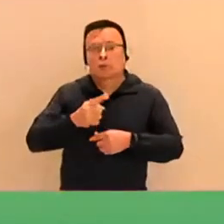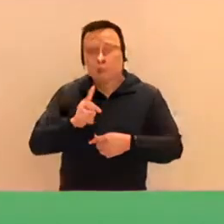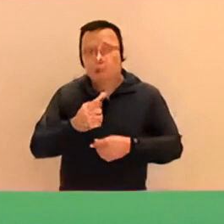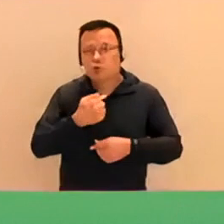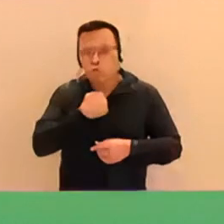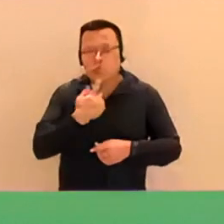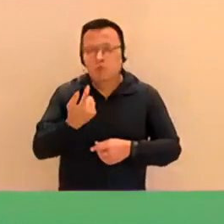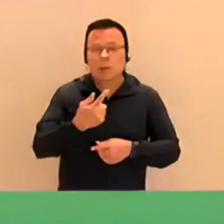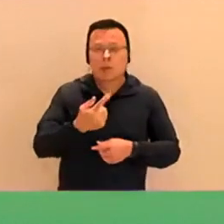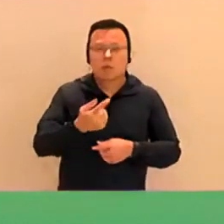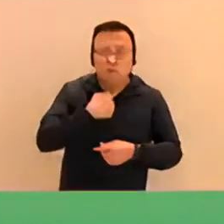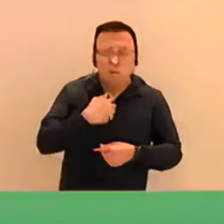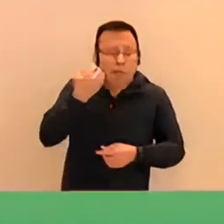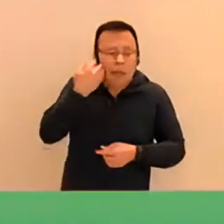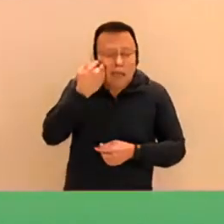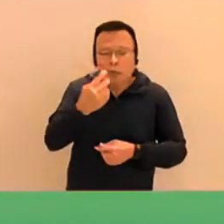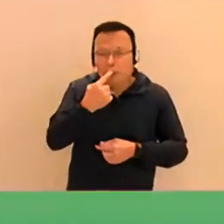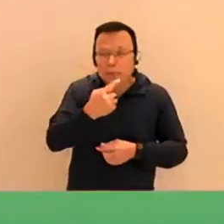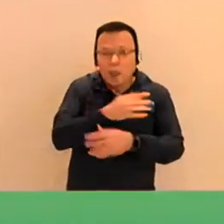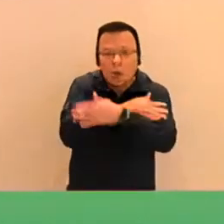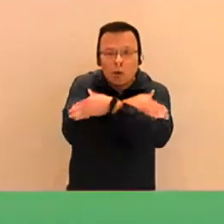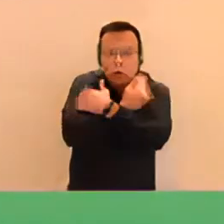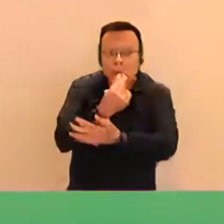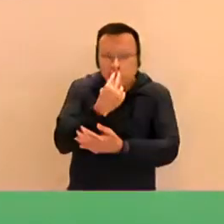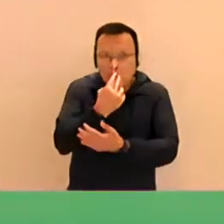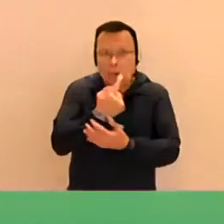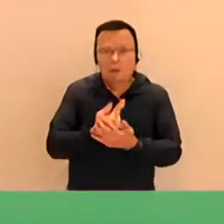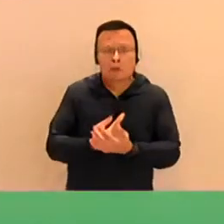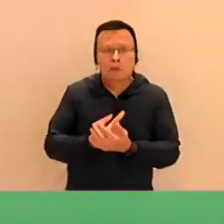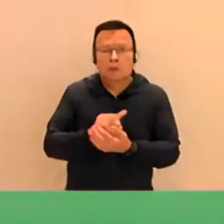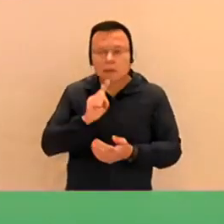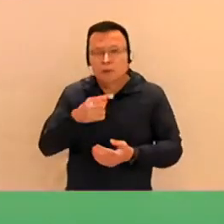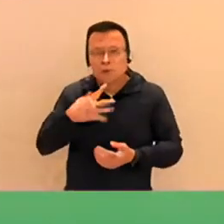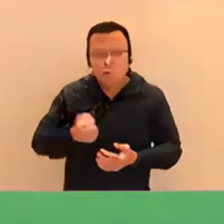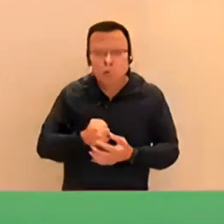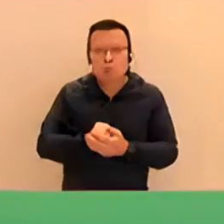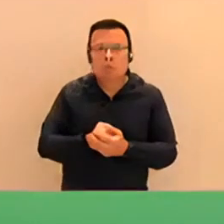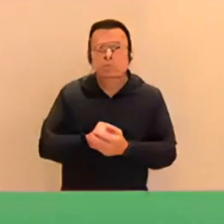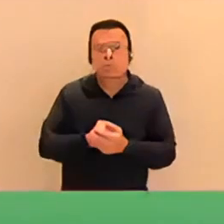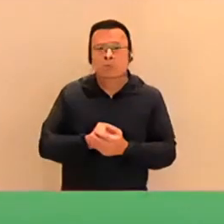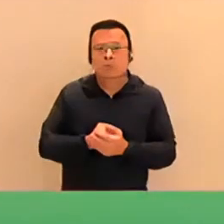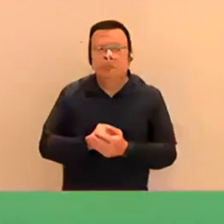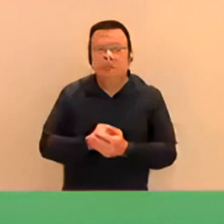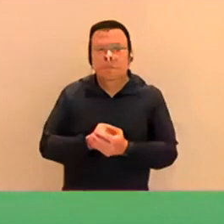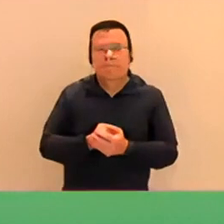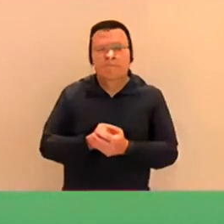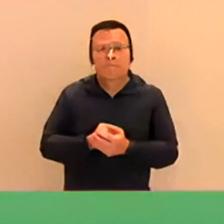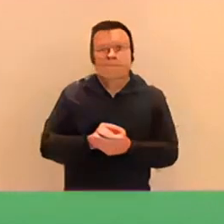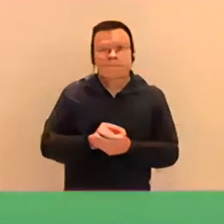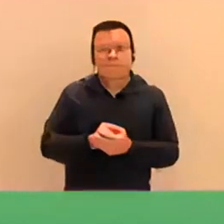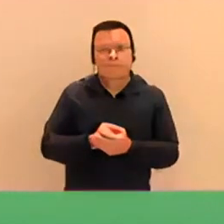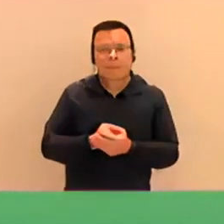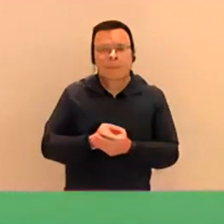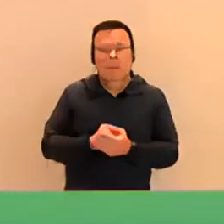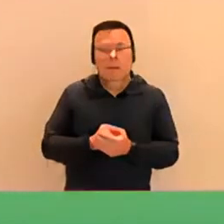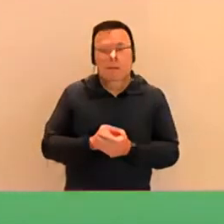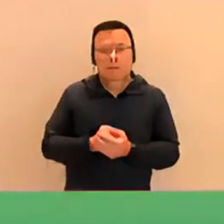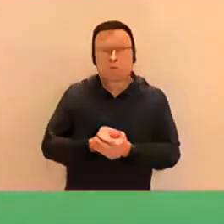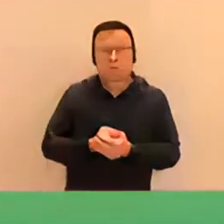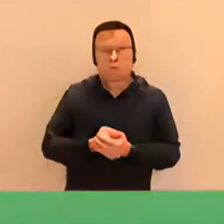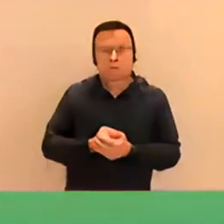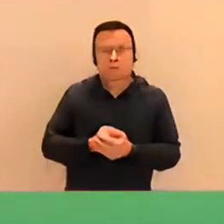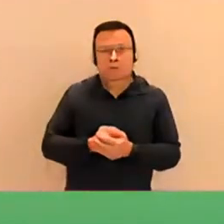space cooling and heating, also for domestic or hot water if you want. And then we go very detailed analysis to try to understand